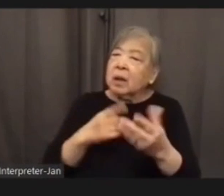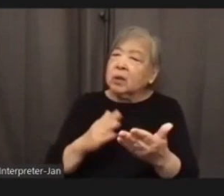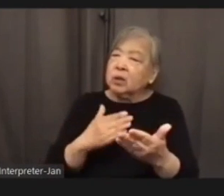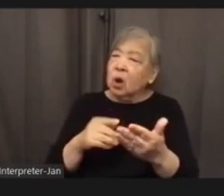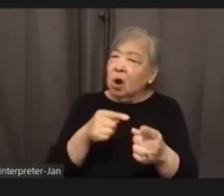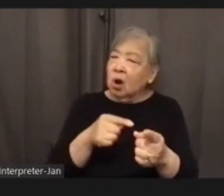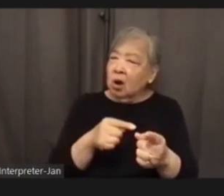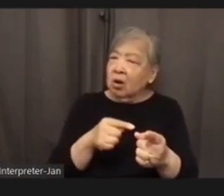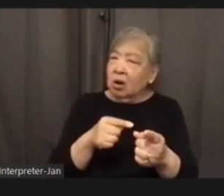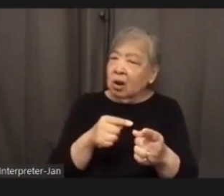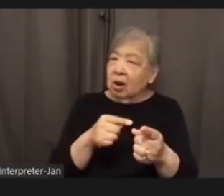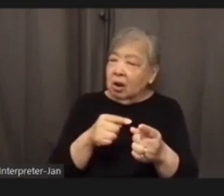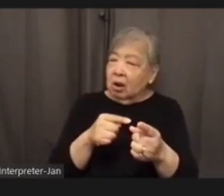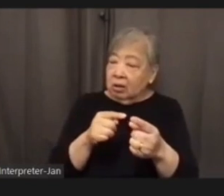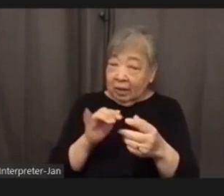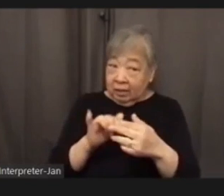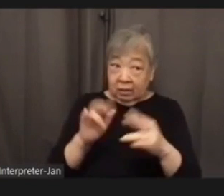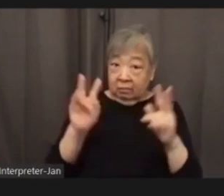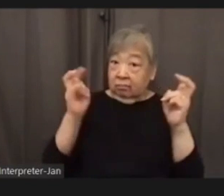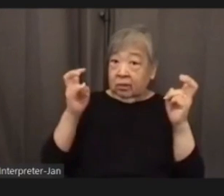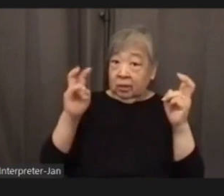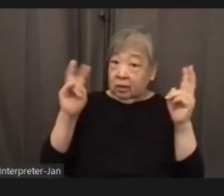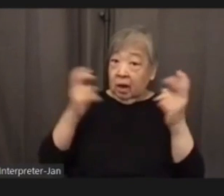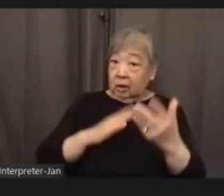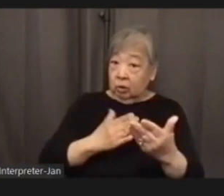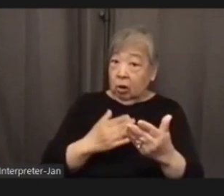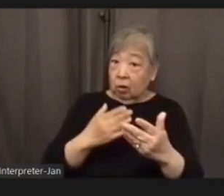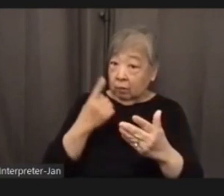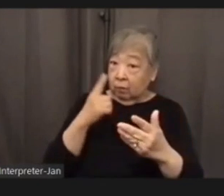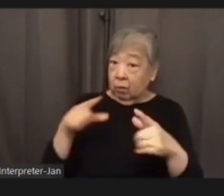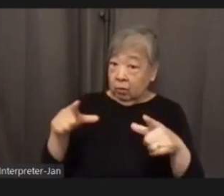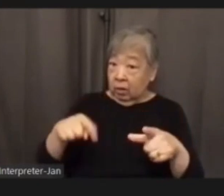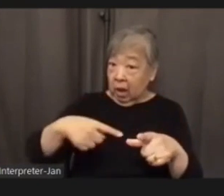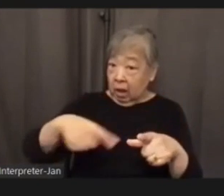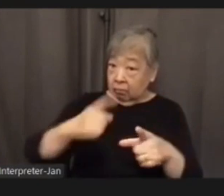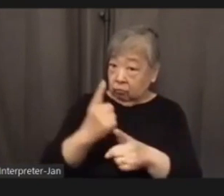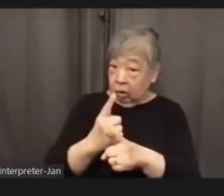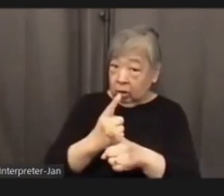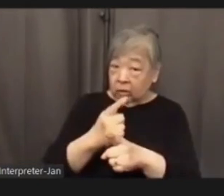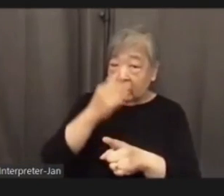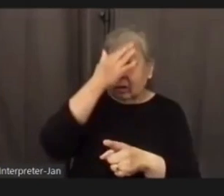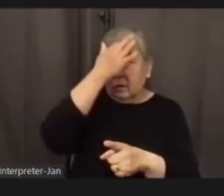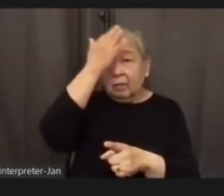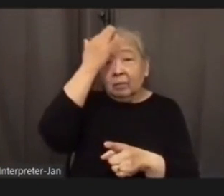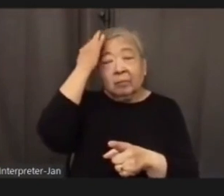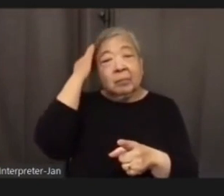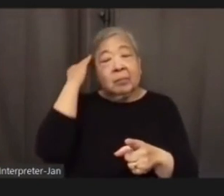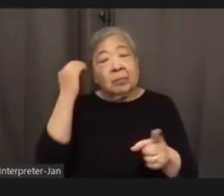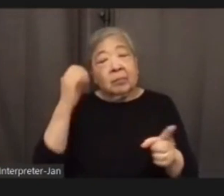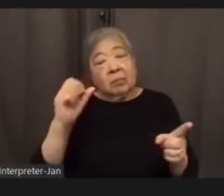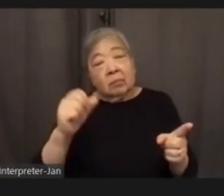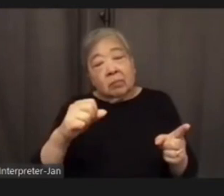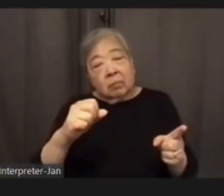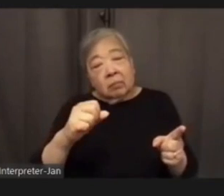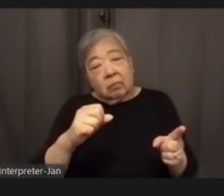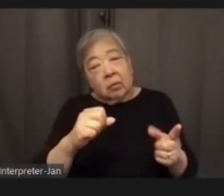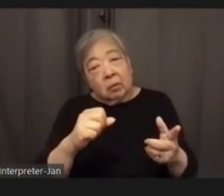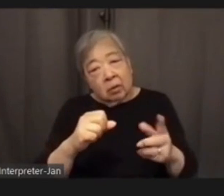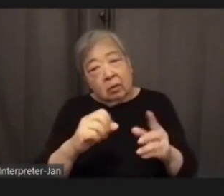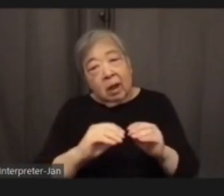heard coming in. It's the title song for the album, right? Yeah. Yes, well, obviously